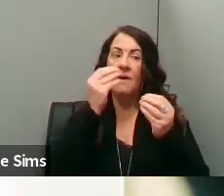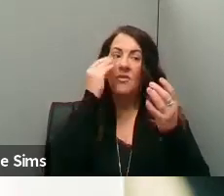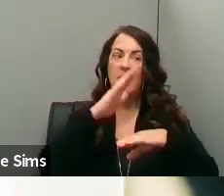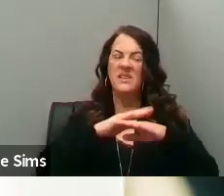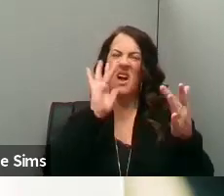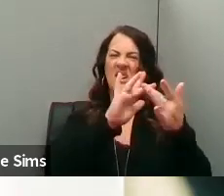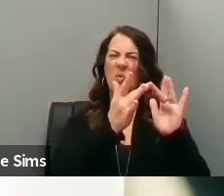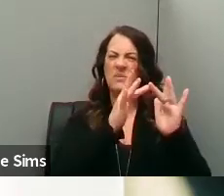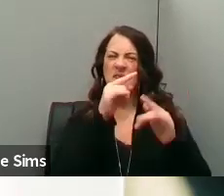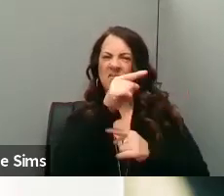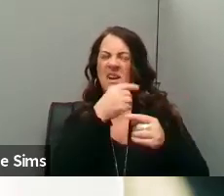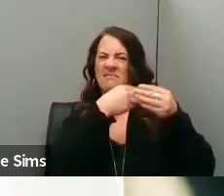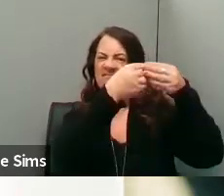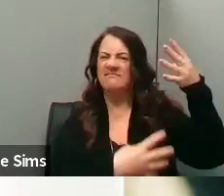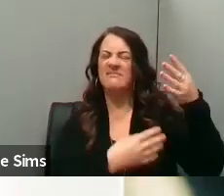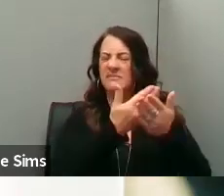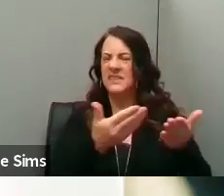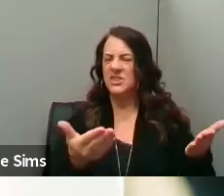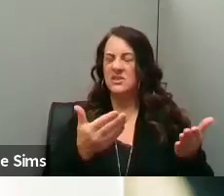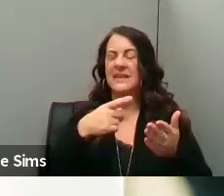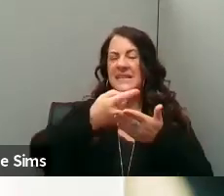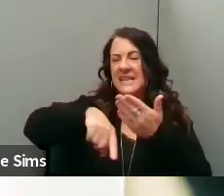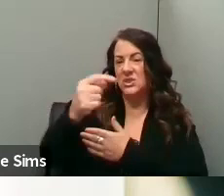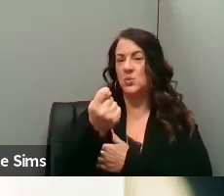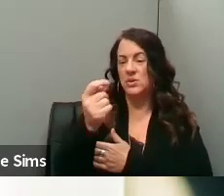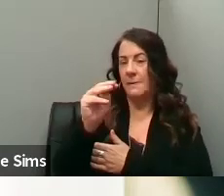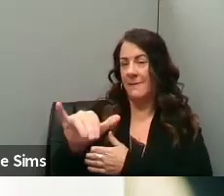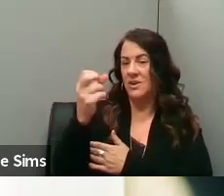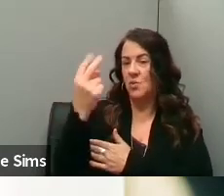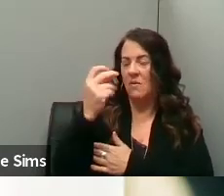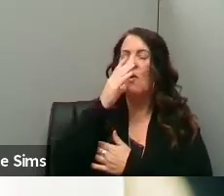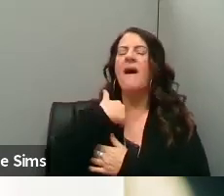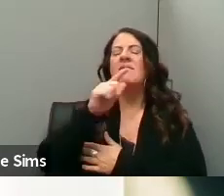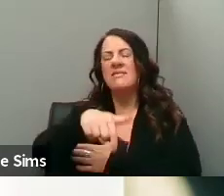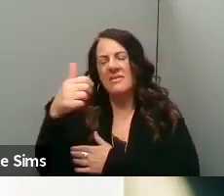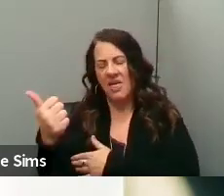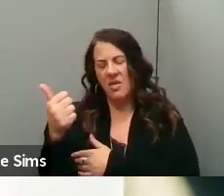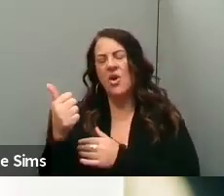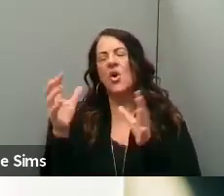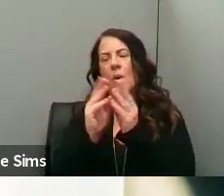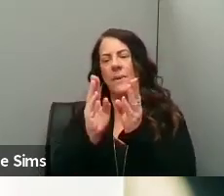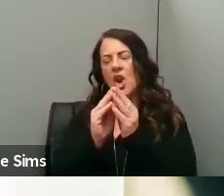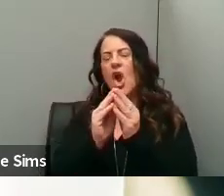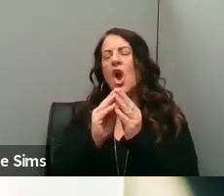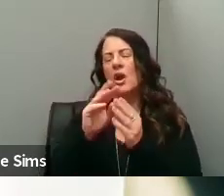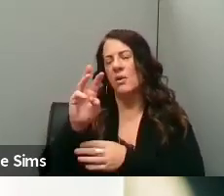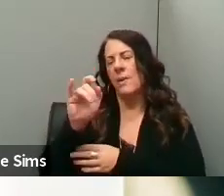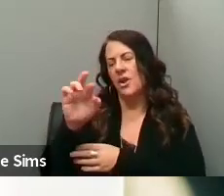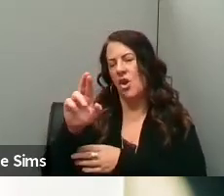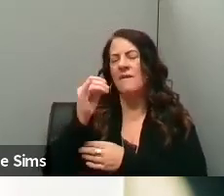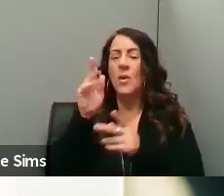Next Tuesday, May 12th, we will be hosting another webinar about services for people with disabilities who are seeking